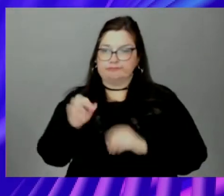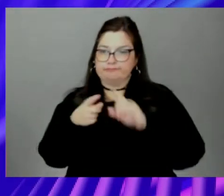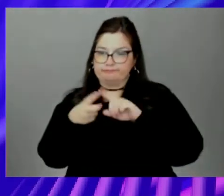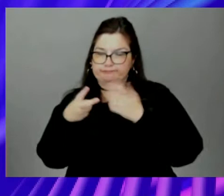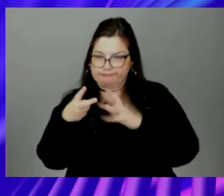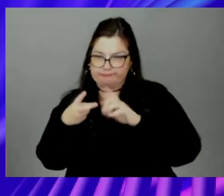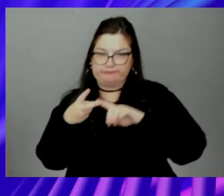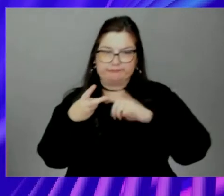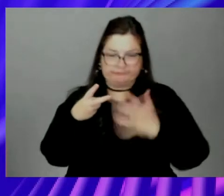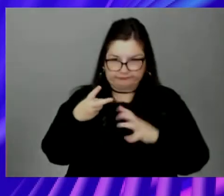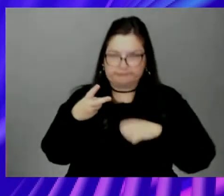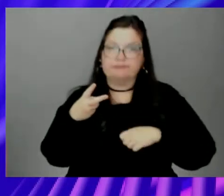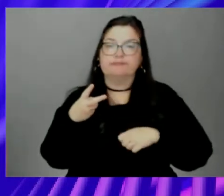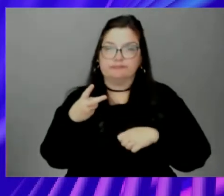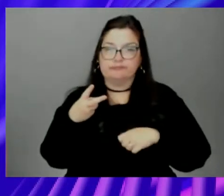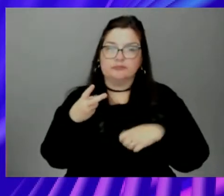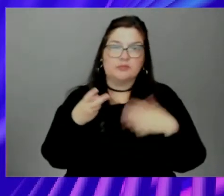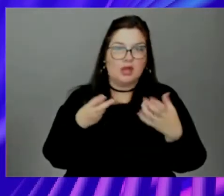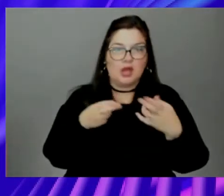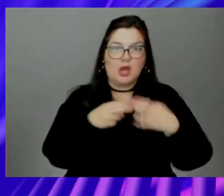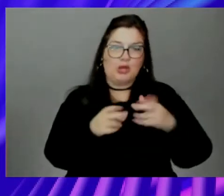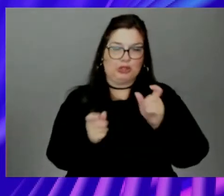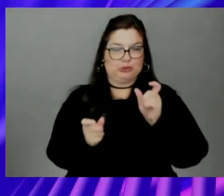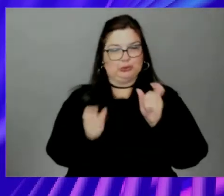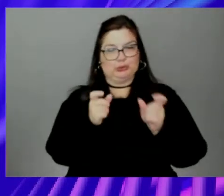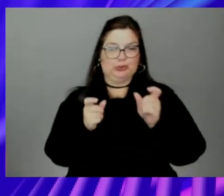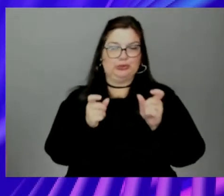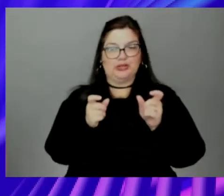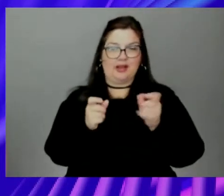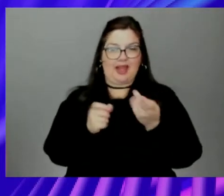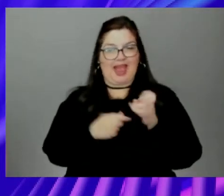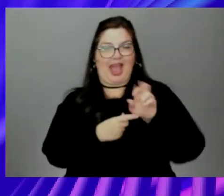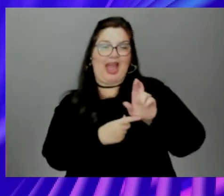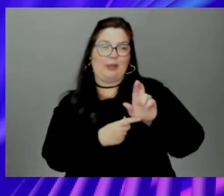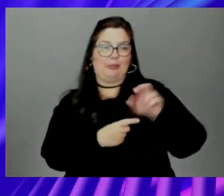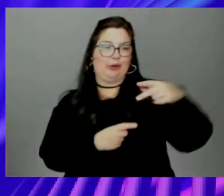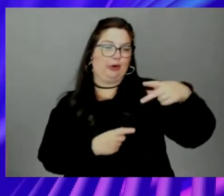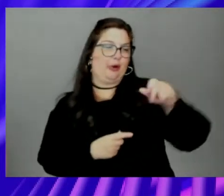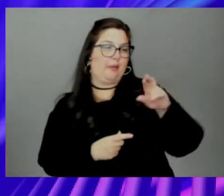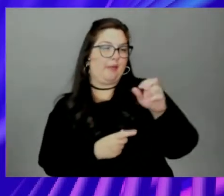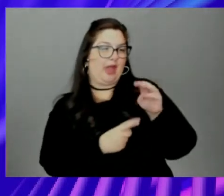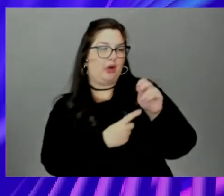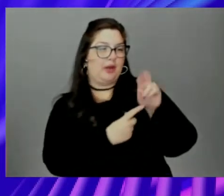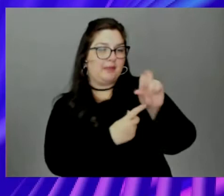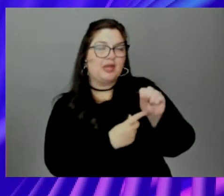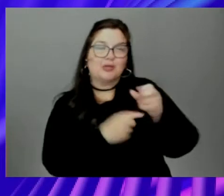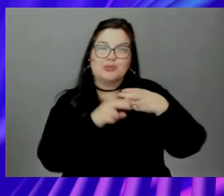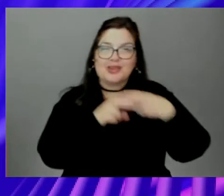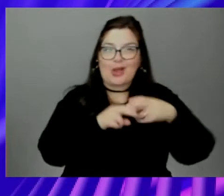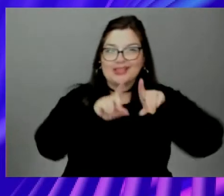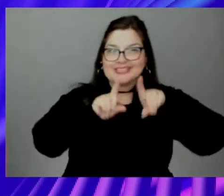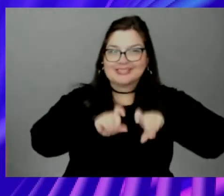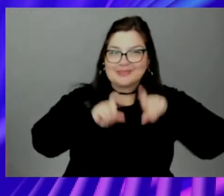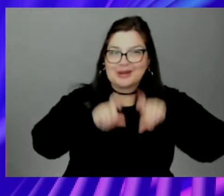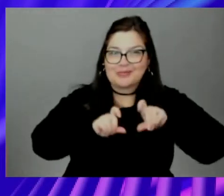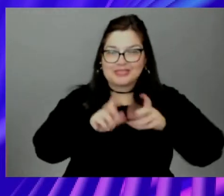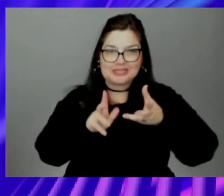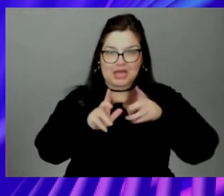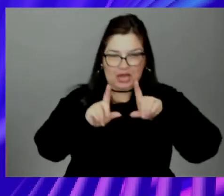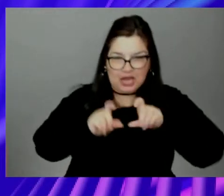that, tuning our hyperparameters is like more of experimentation. So a lot of experimentation goes into